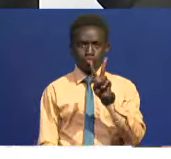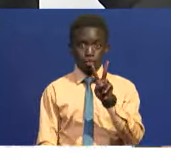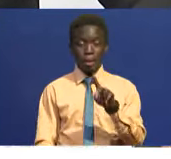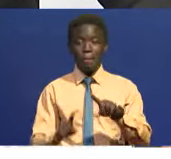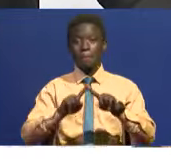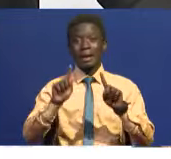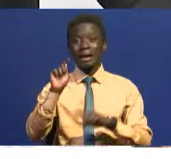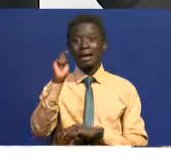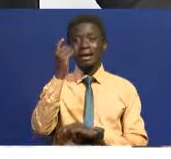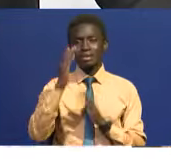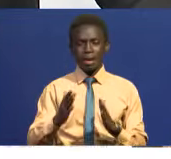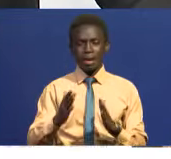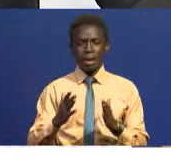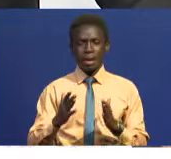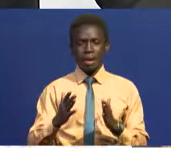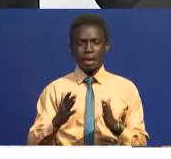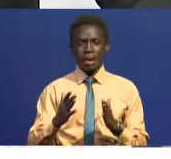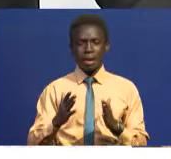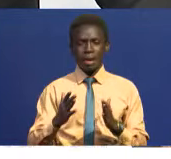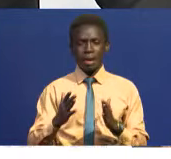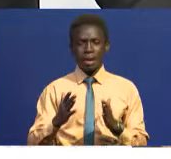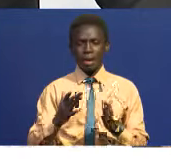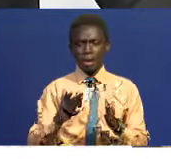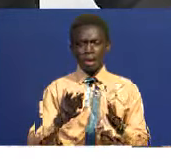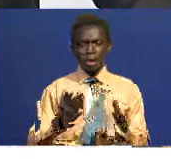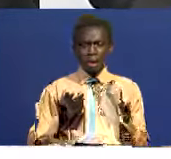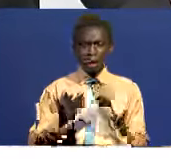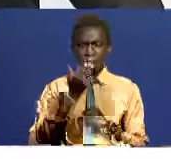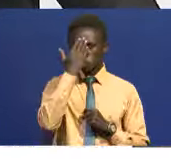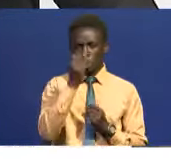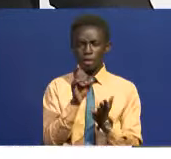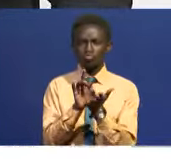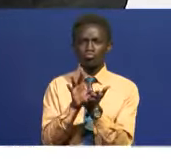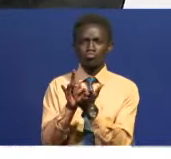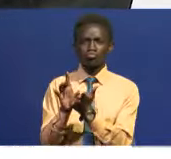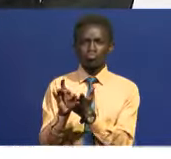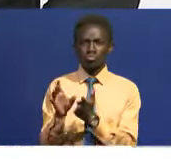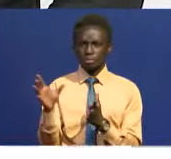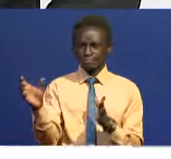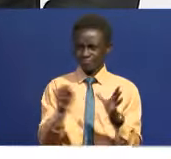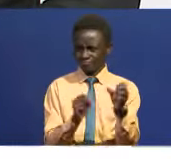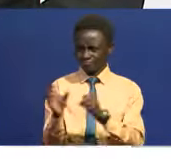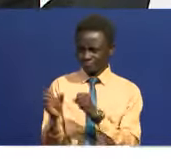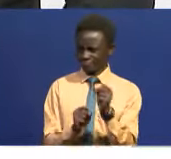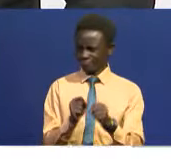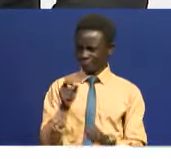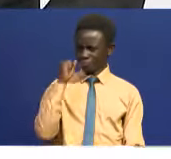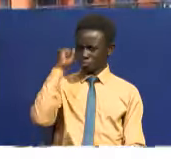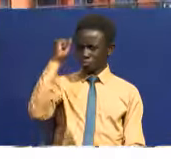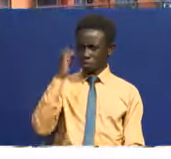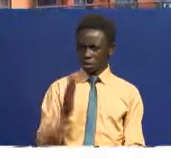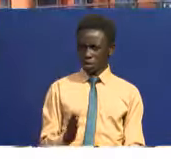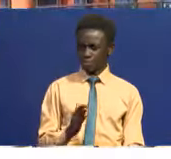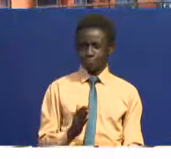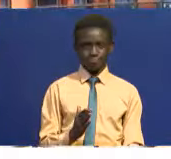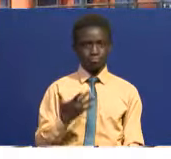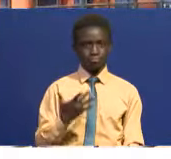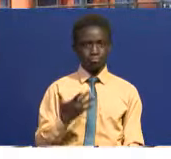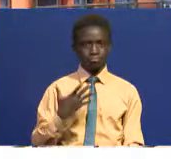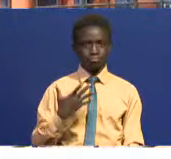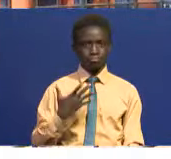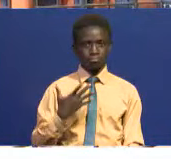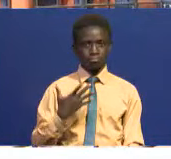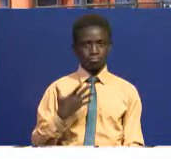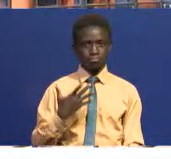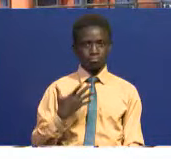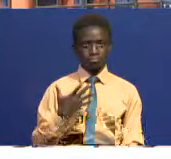disappointment over the reappointment of secretaries and the nomination of politicians.